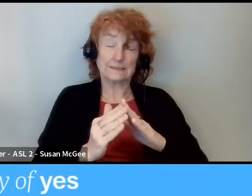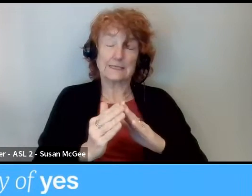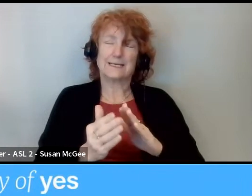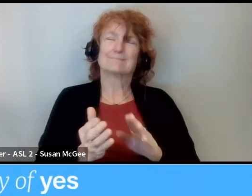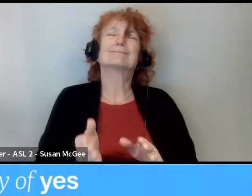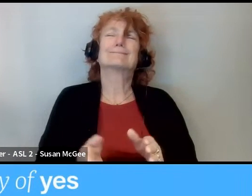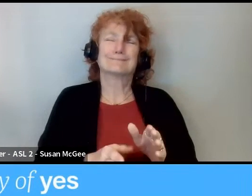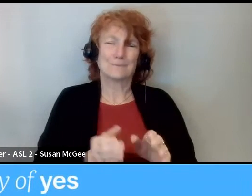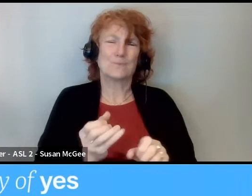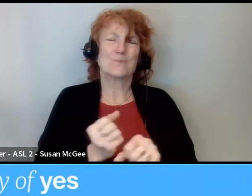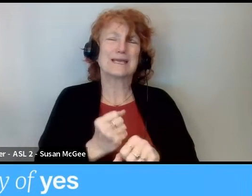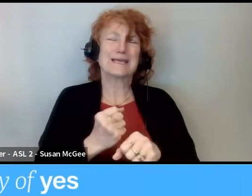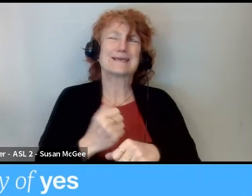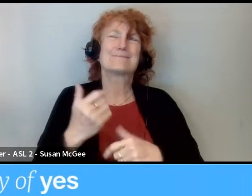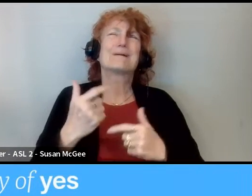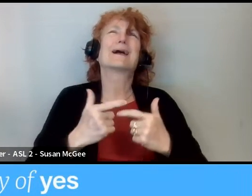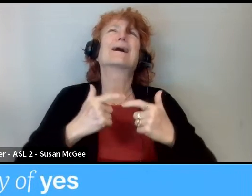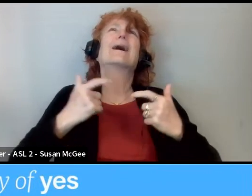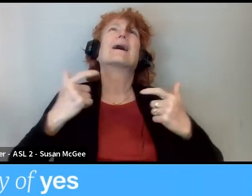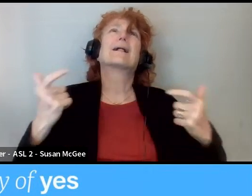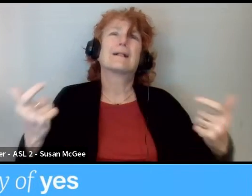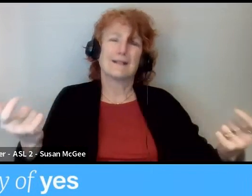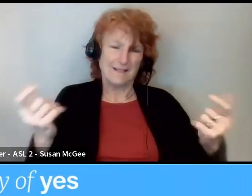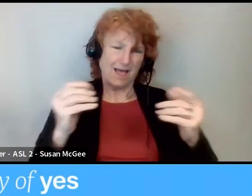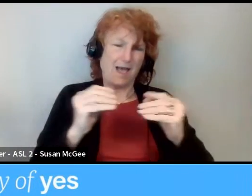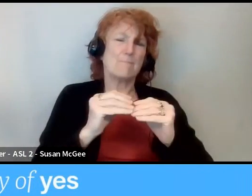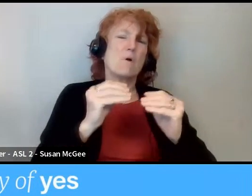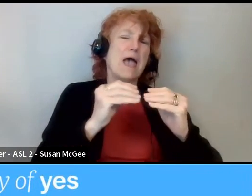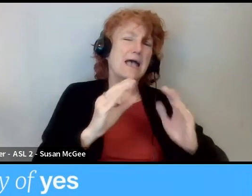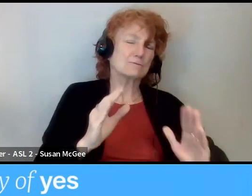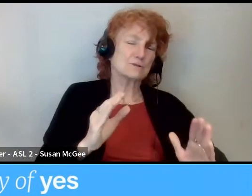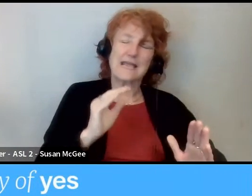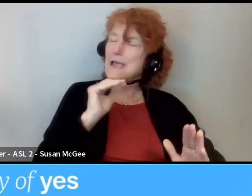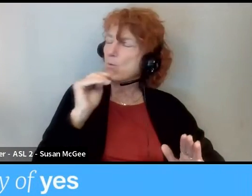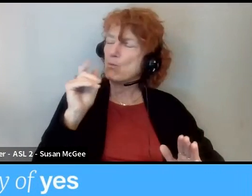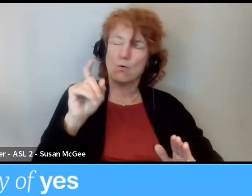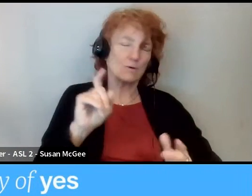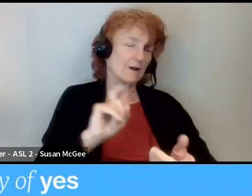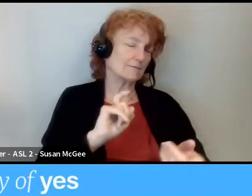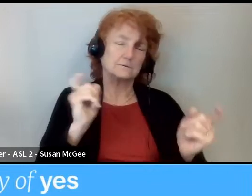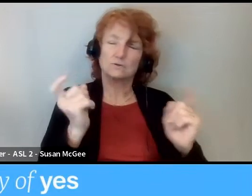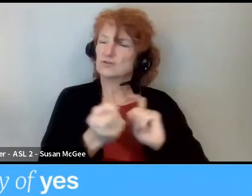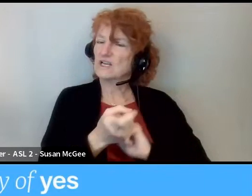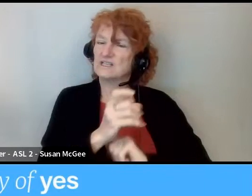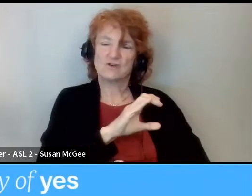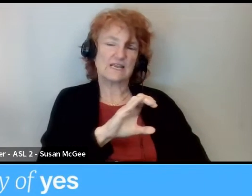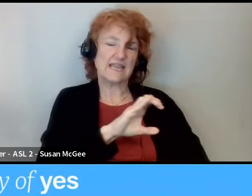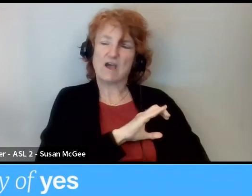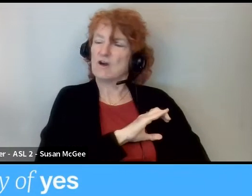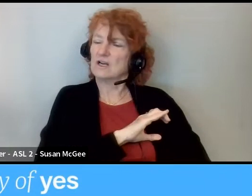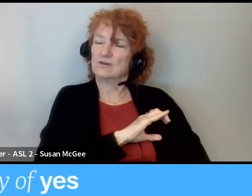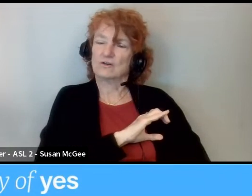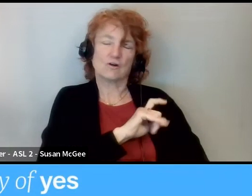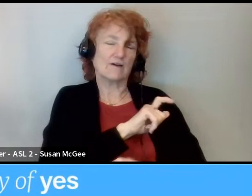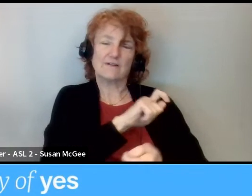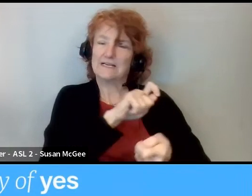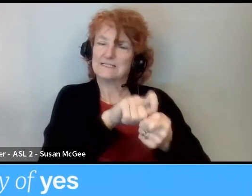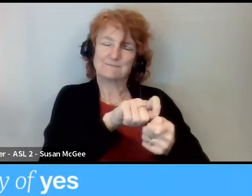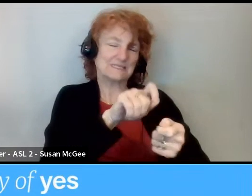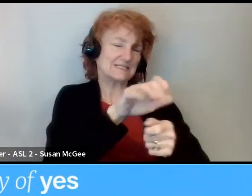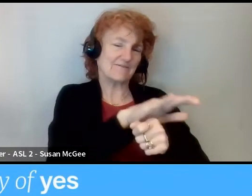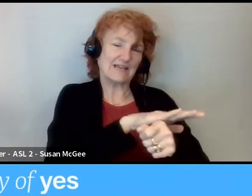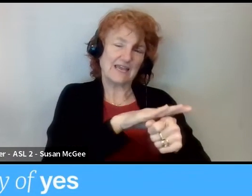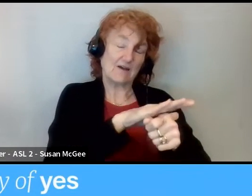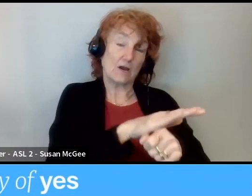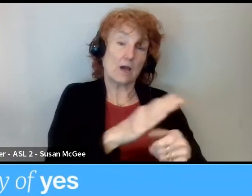without changing the neighborhood character in any particular place, or without overtaxing infrastructure, because we know that